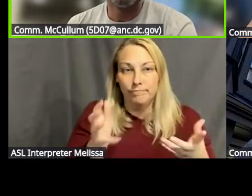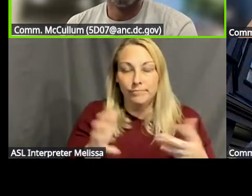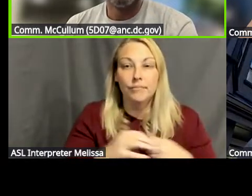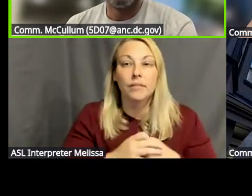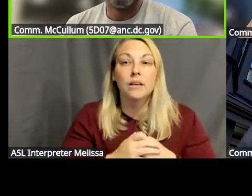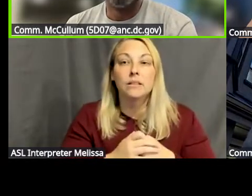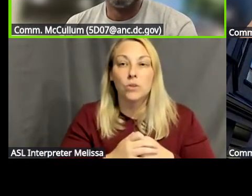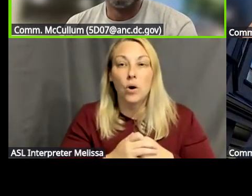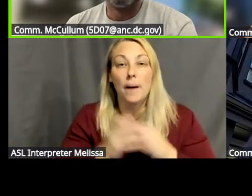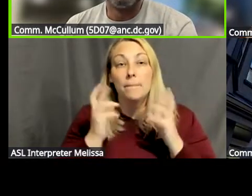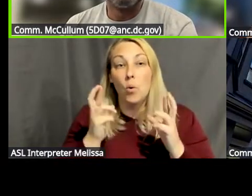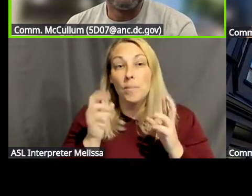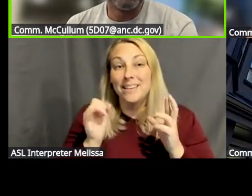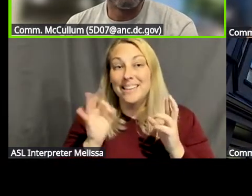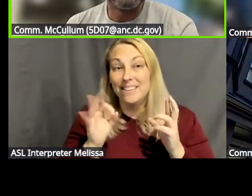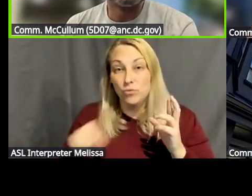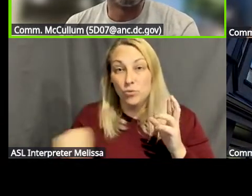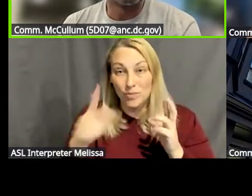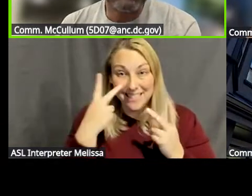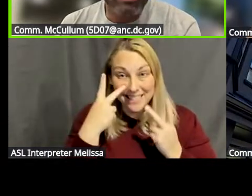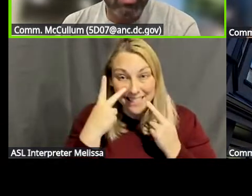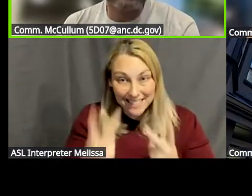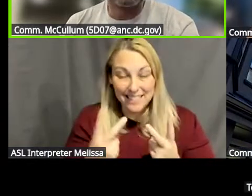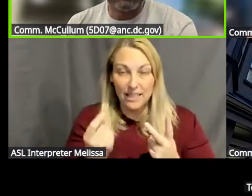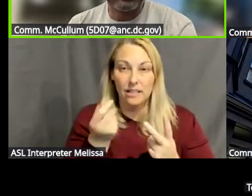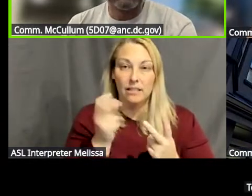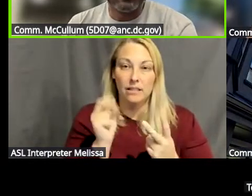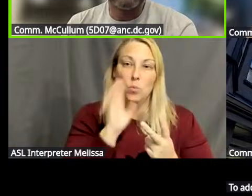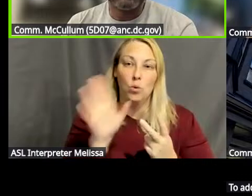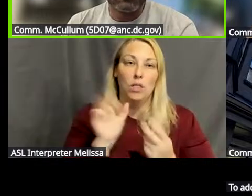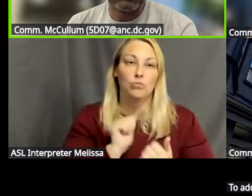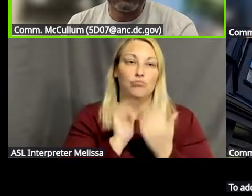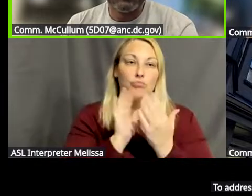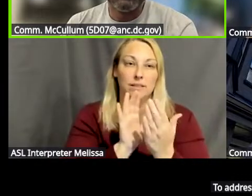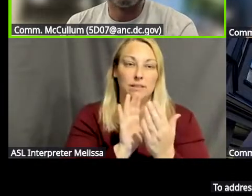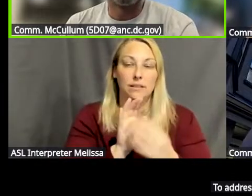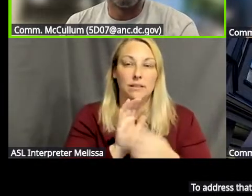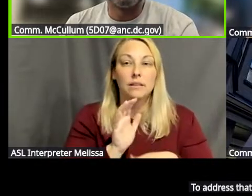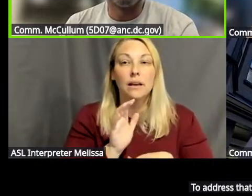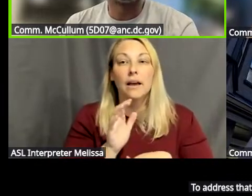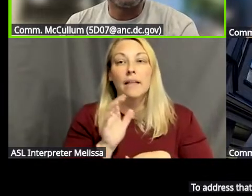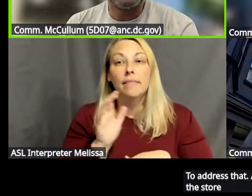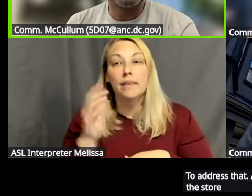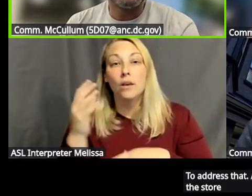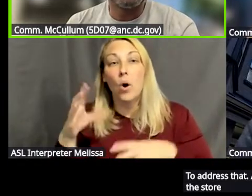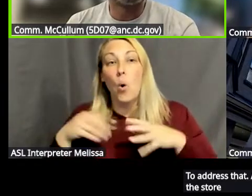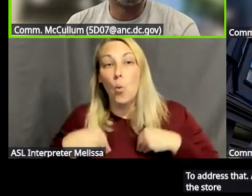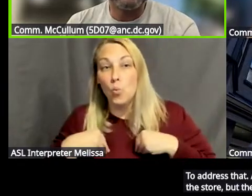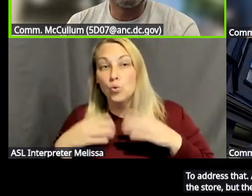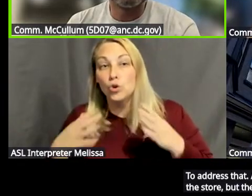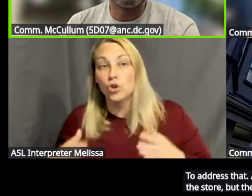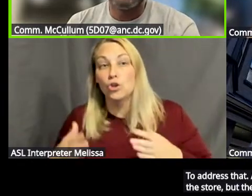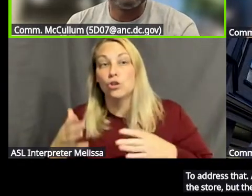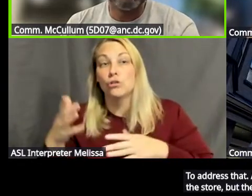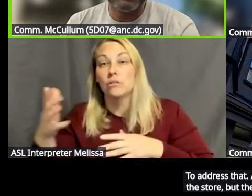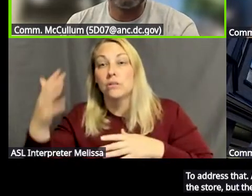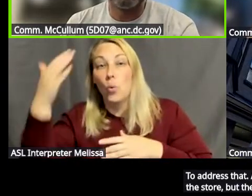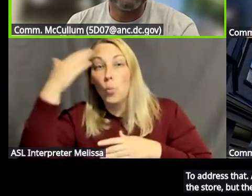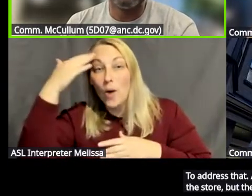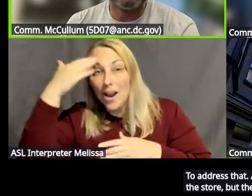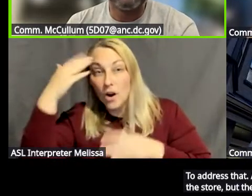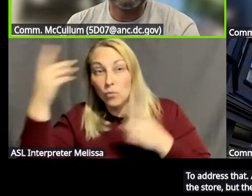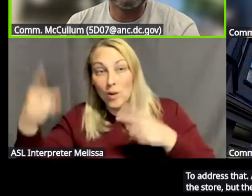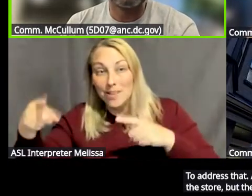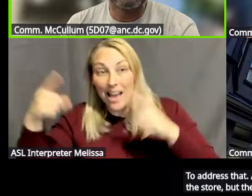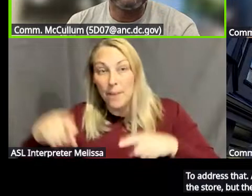that, the owner is aware of what's going on at the store, but the owner is stating that it's not his, he doesn't bear the